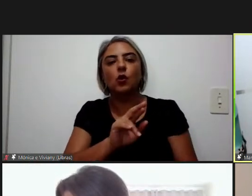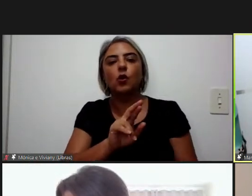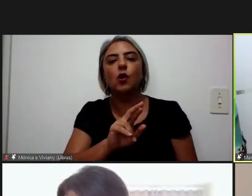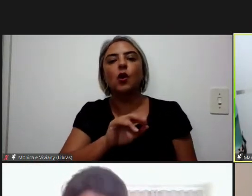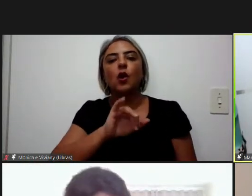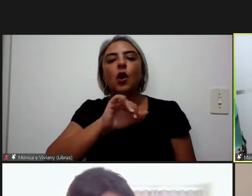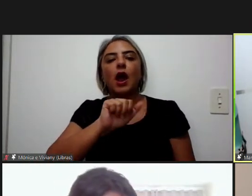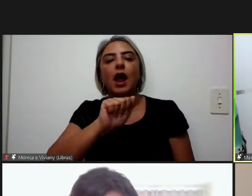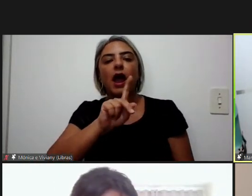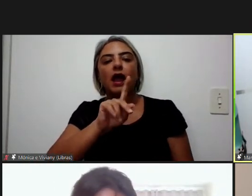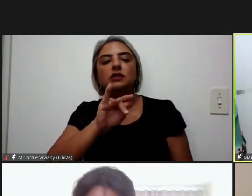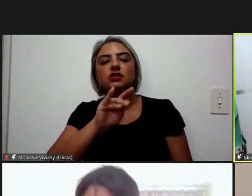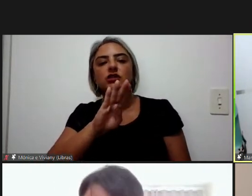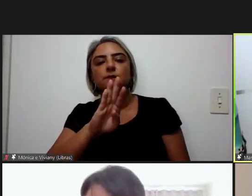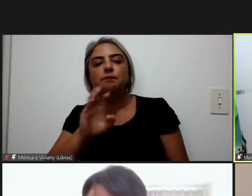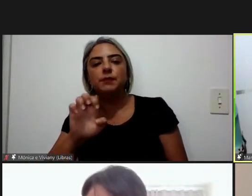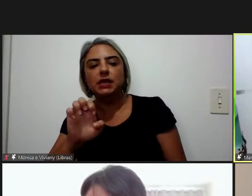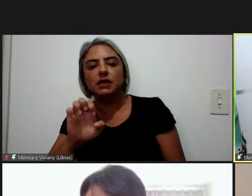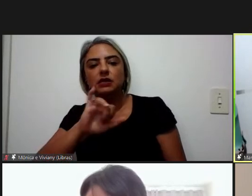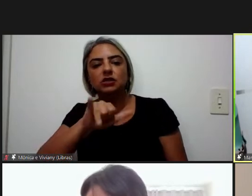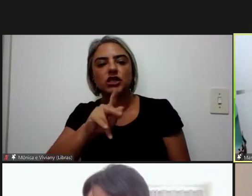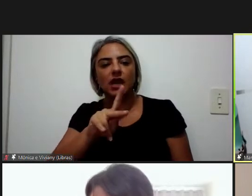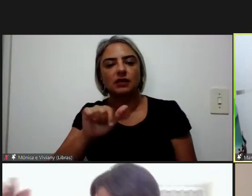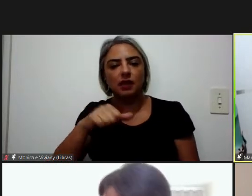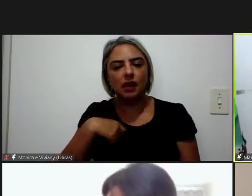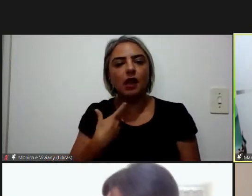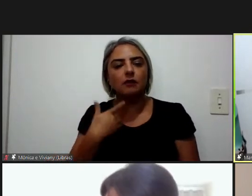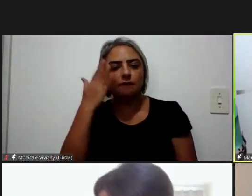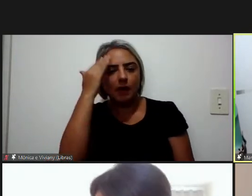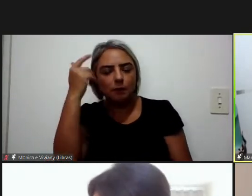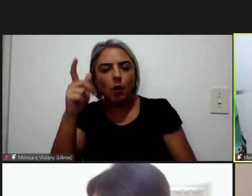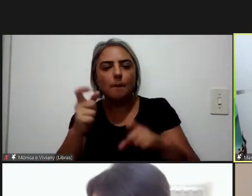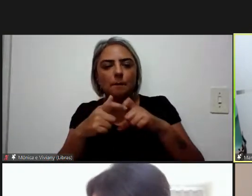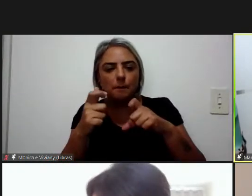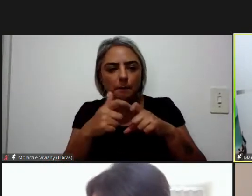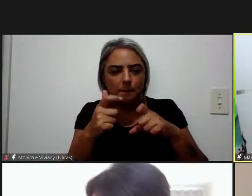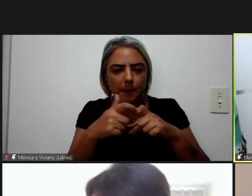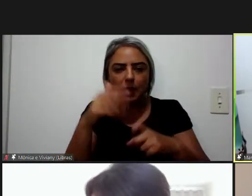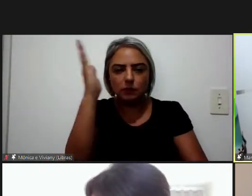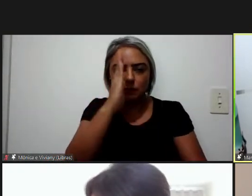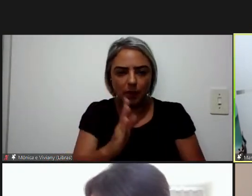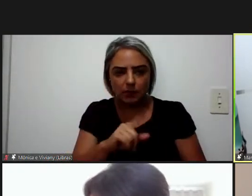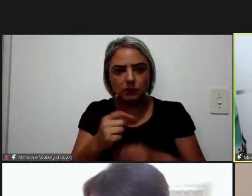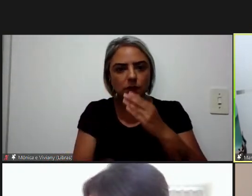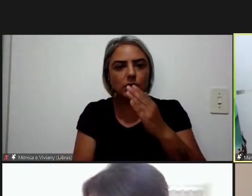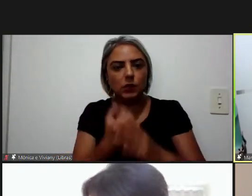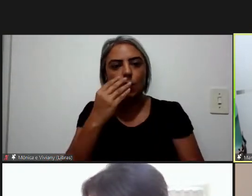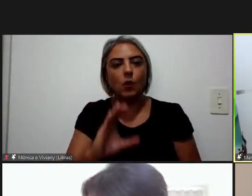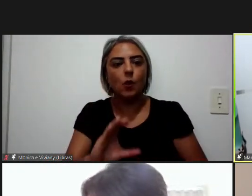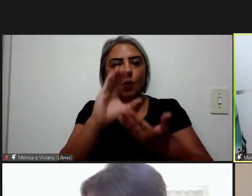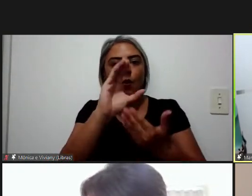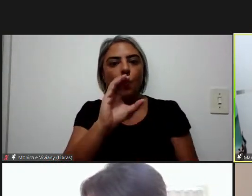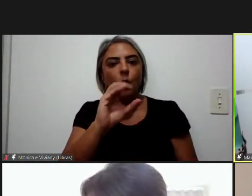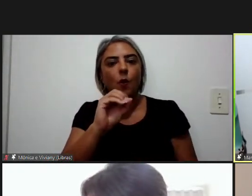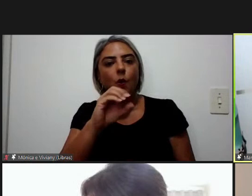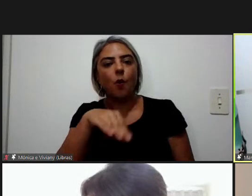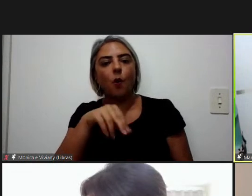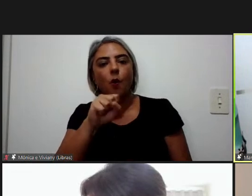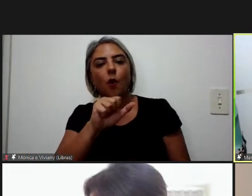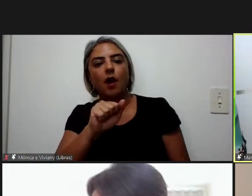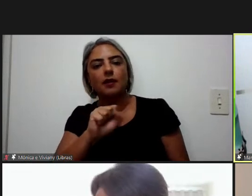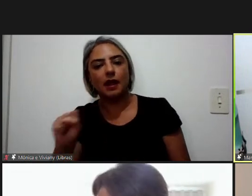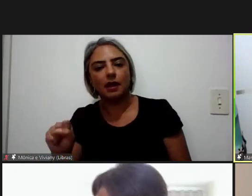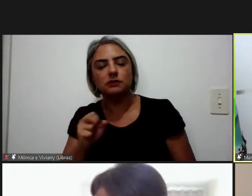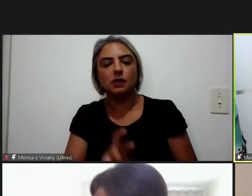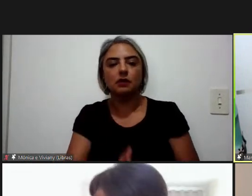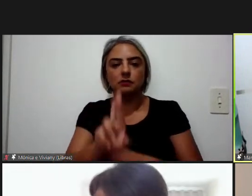by Dr. Jatene, was a famous doctor here in Brazil, and he created CONAS. So we have